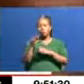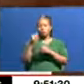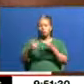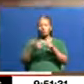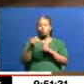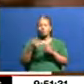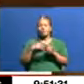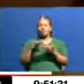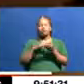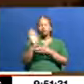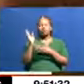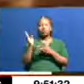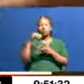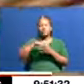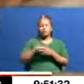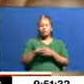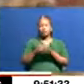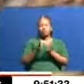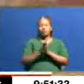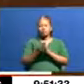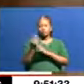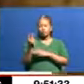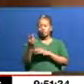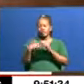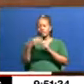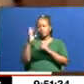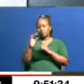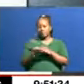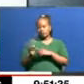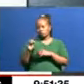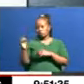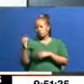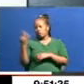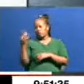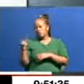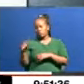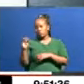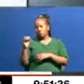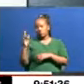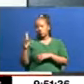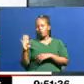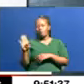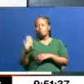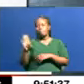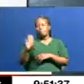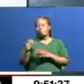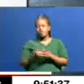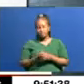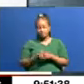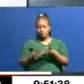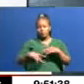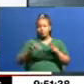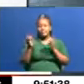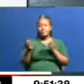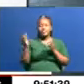income that rose to 28% to 3.04 billion shillings. Net interest income rose by 8%